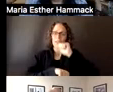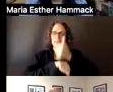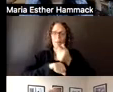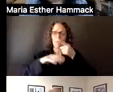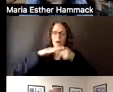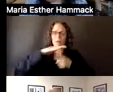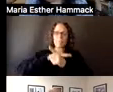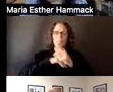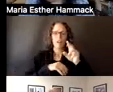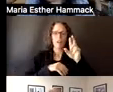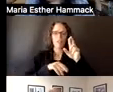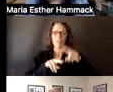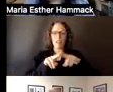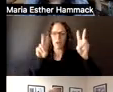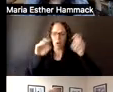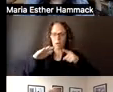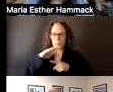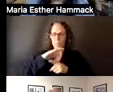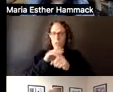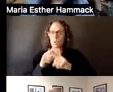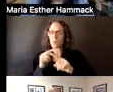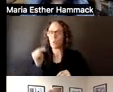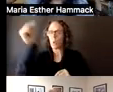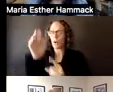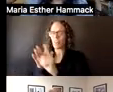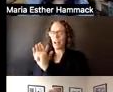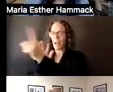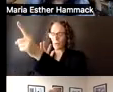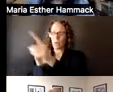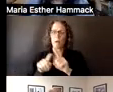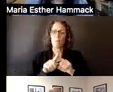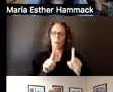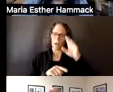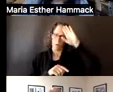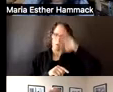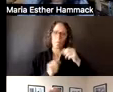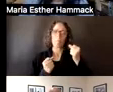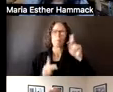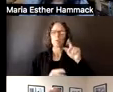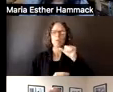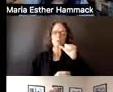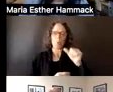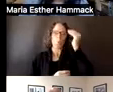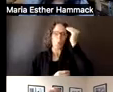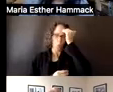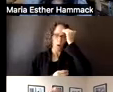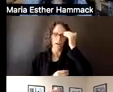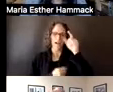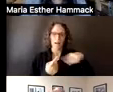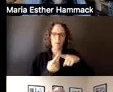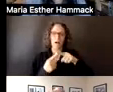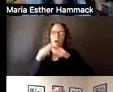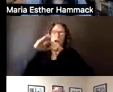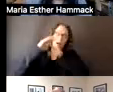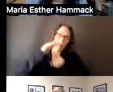This shines a light on the other lesser known Underground Railroad, which took many south to freedom into Mexico. So this is important for them